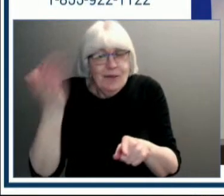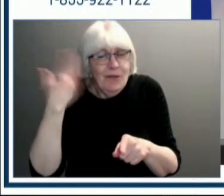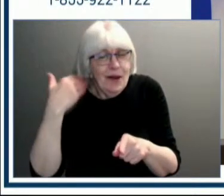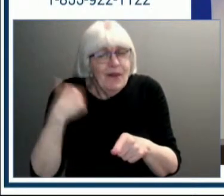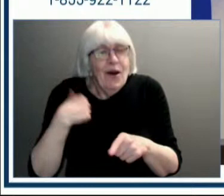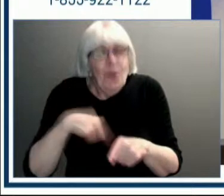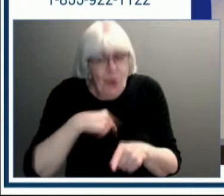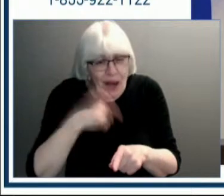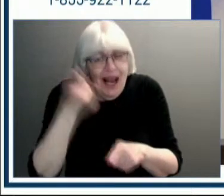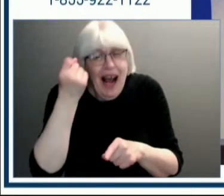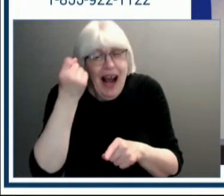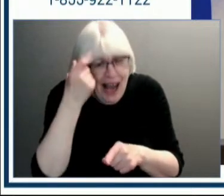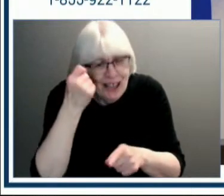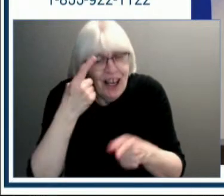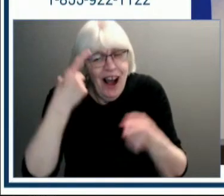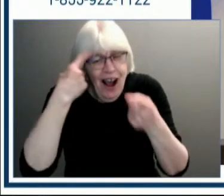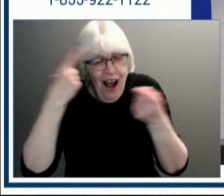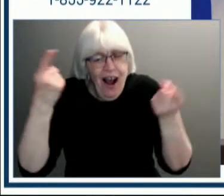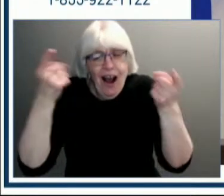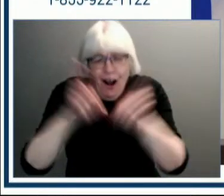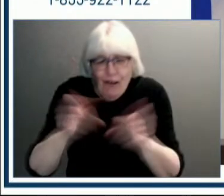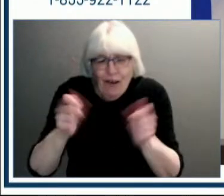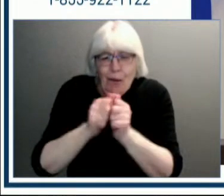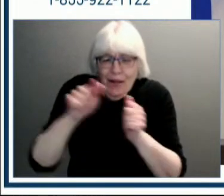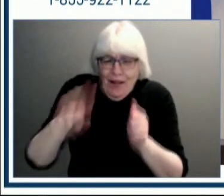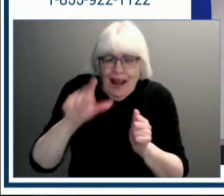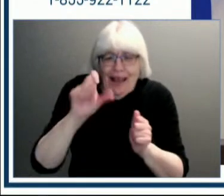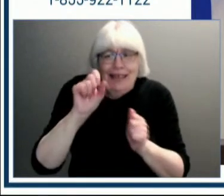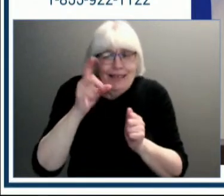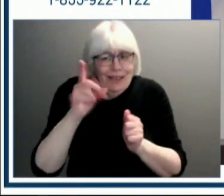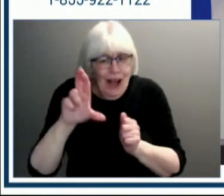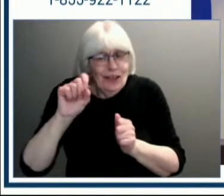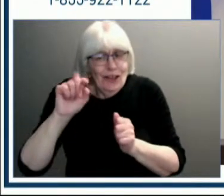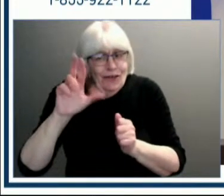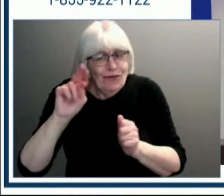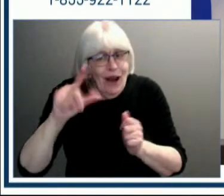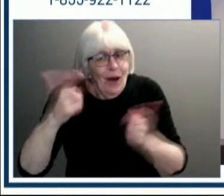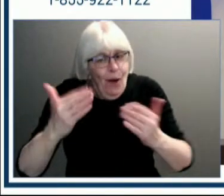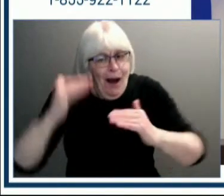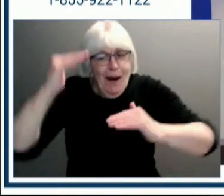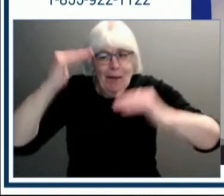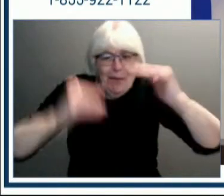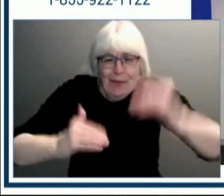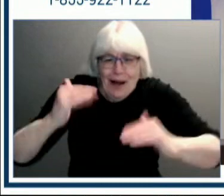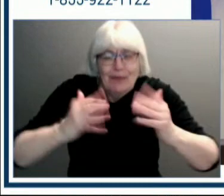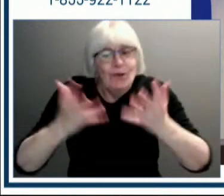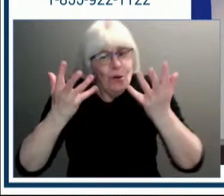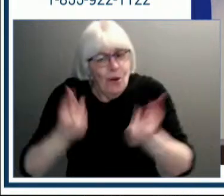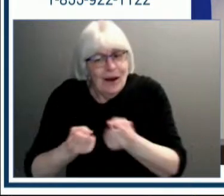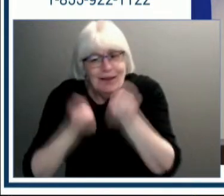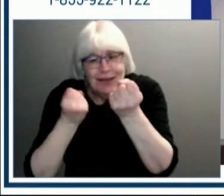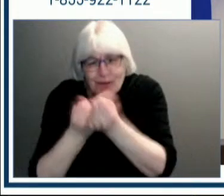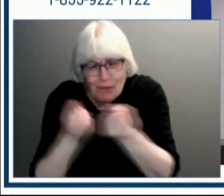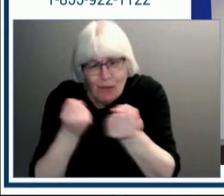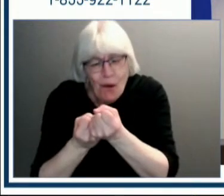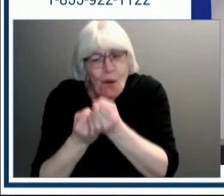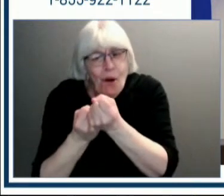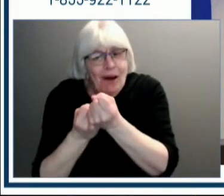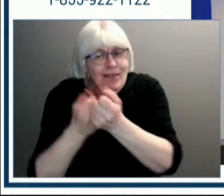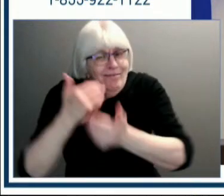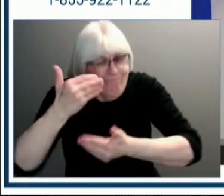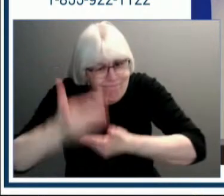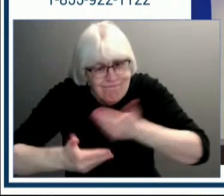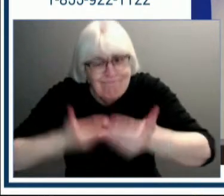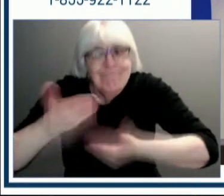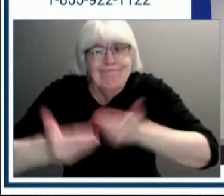the restrictions have an impact on people. We want to support people through that process. We want to do that in conjunction with the programs that the